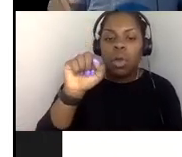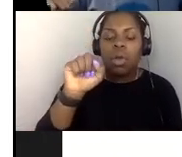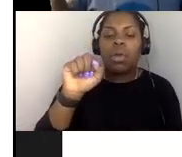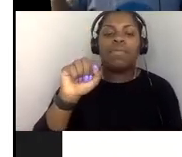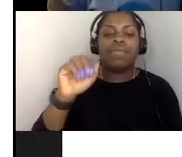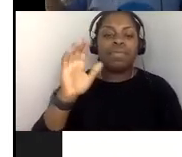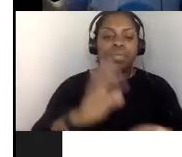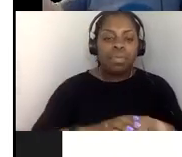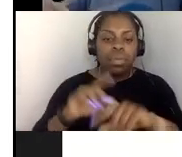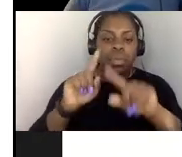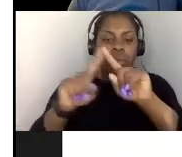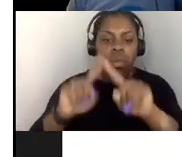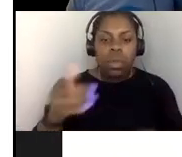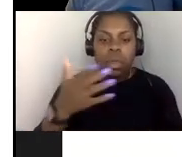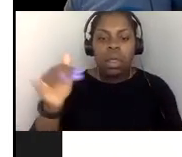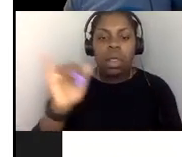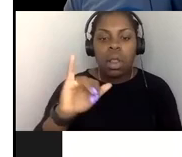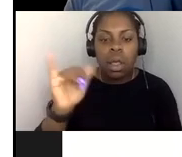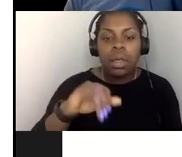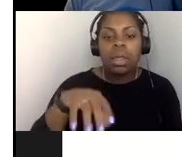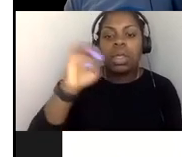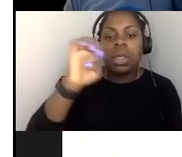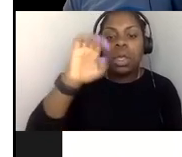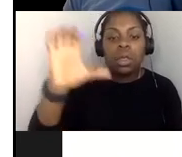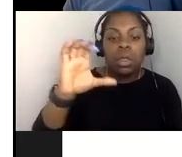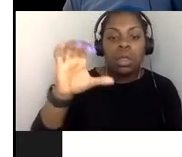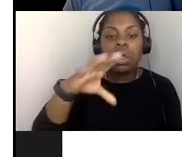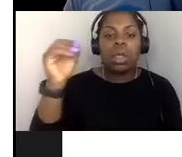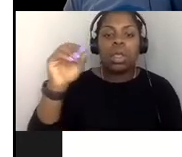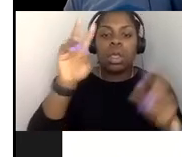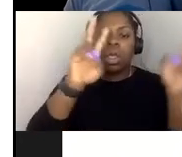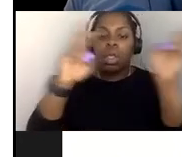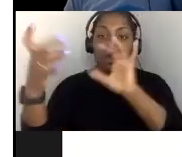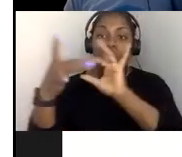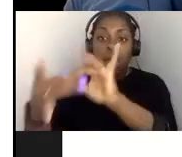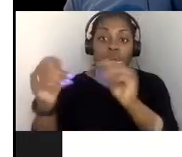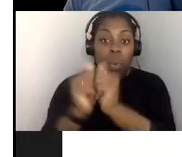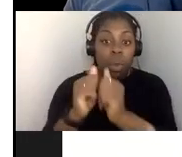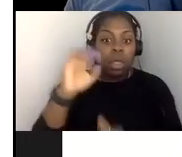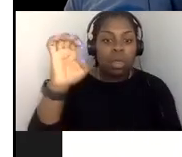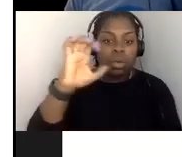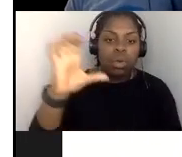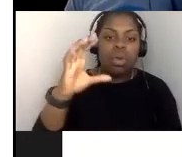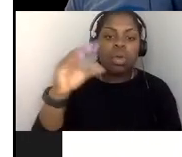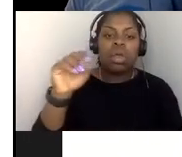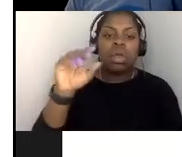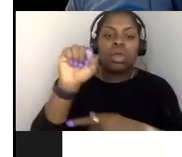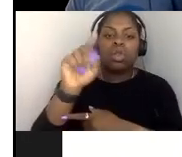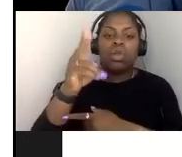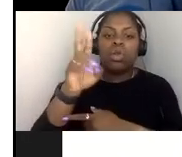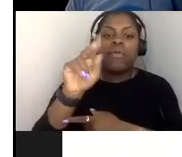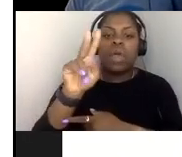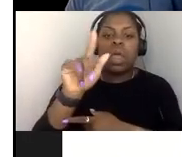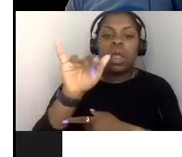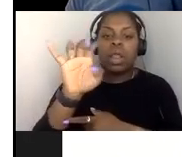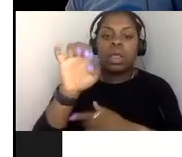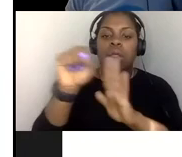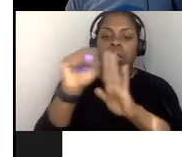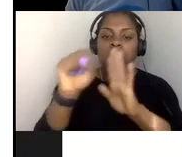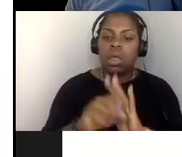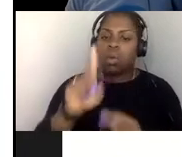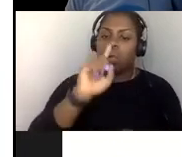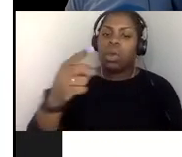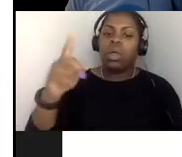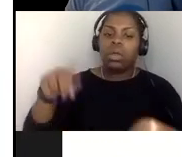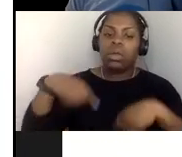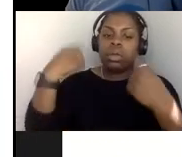state really since the beginning of the pandemic. So if you really have some time, you need to